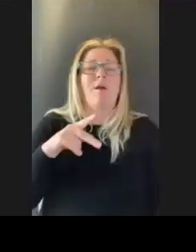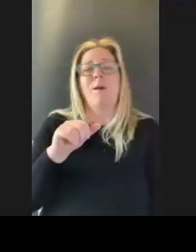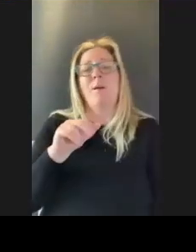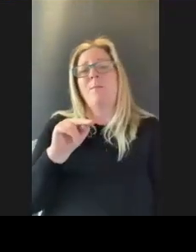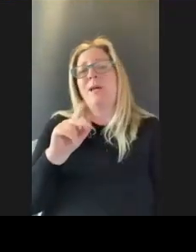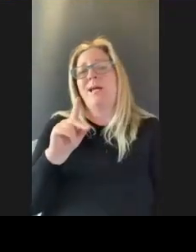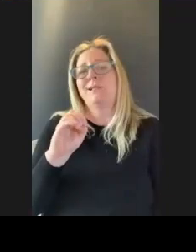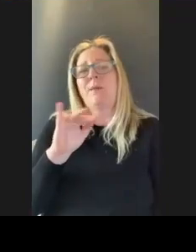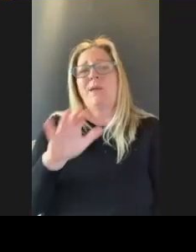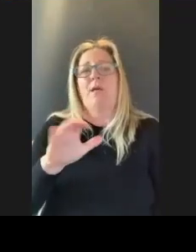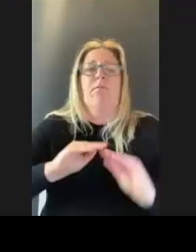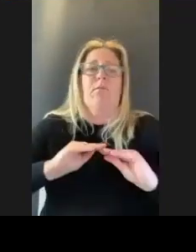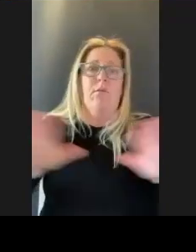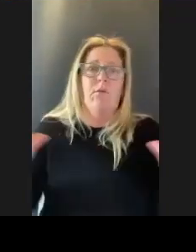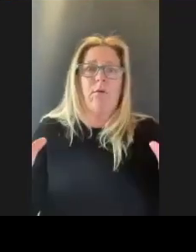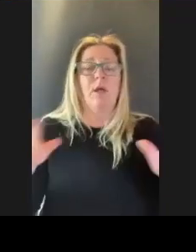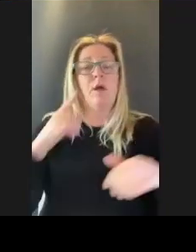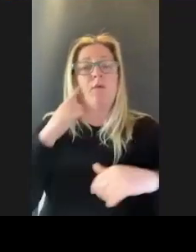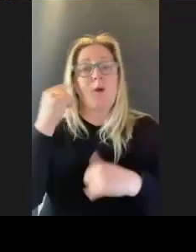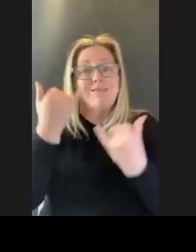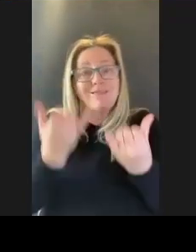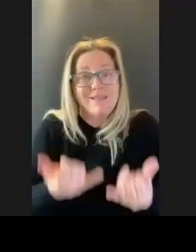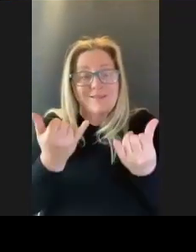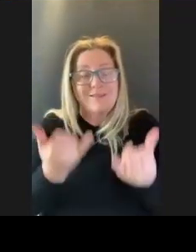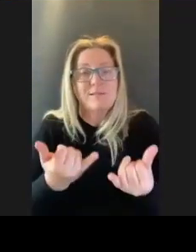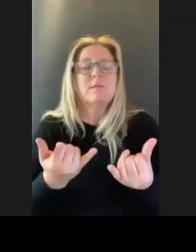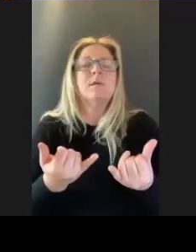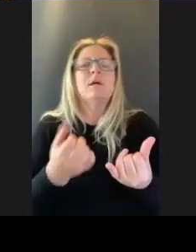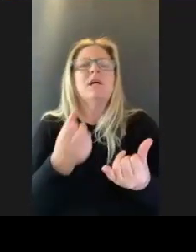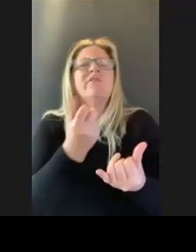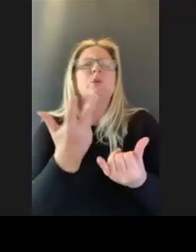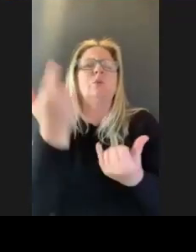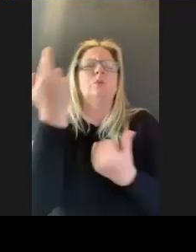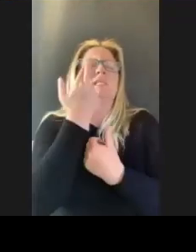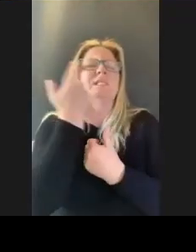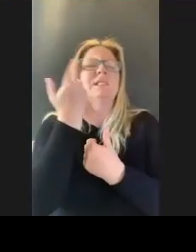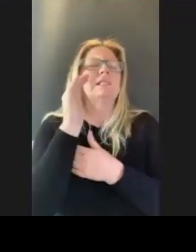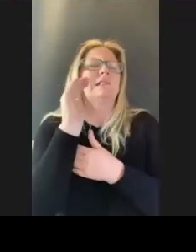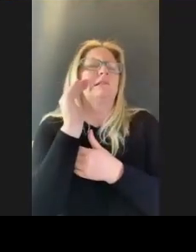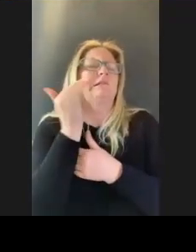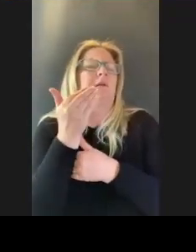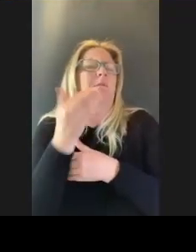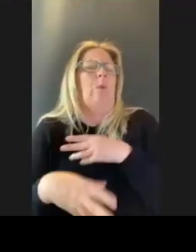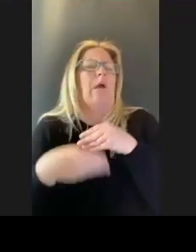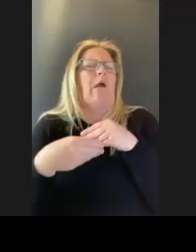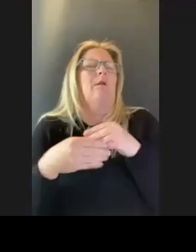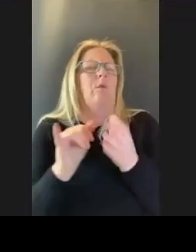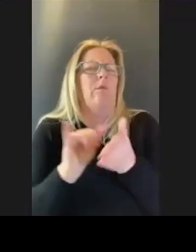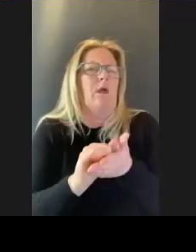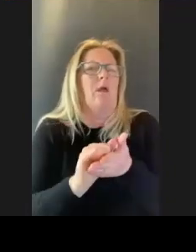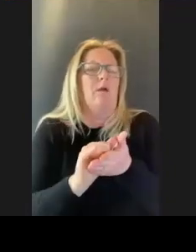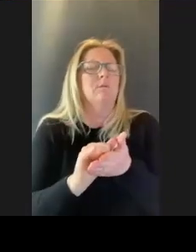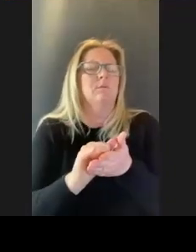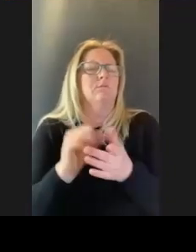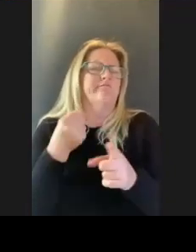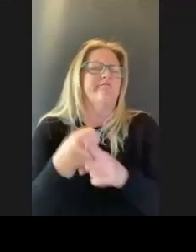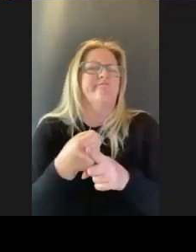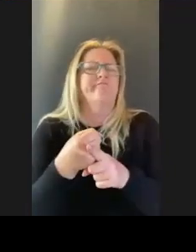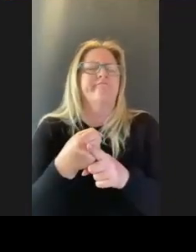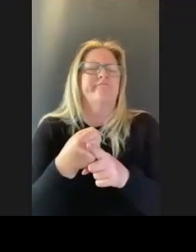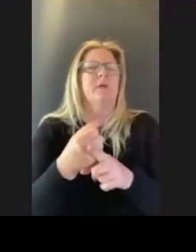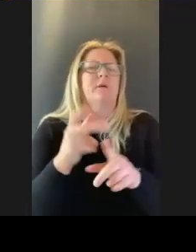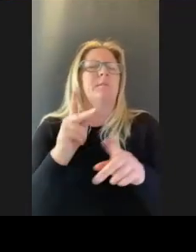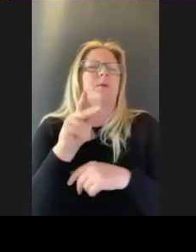context of this pandemic, a few reasons or factors that seem to be contributing to communities of color experiencing